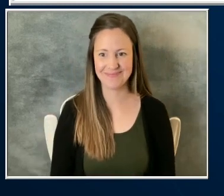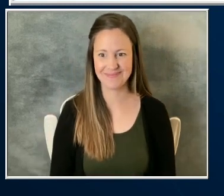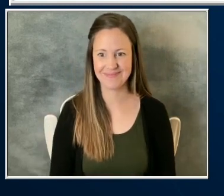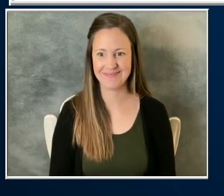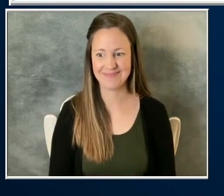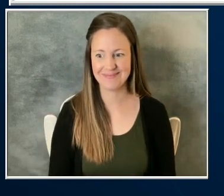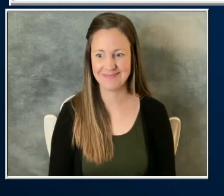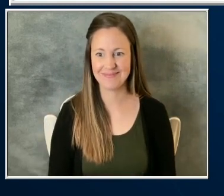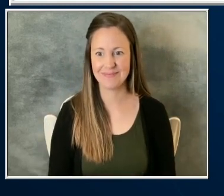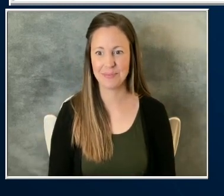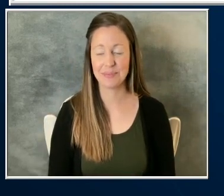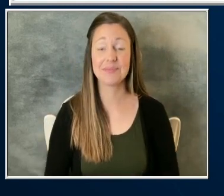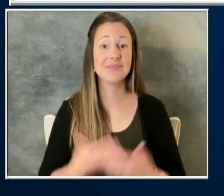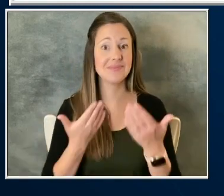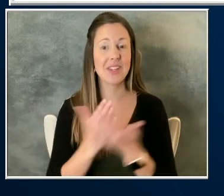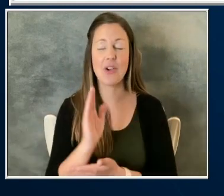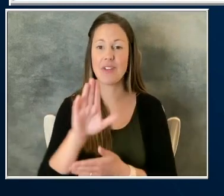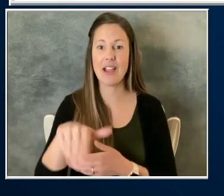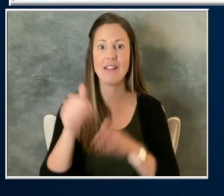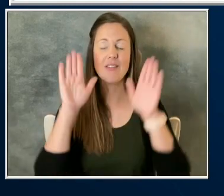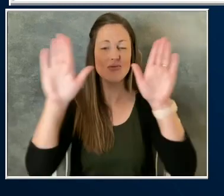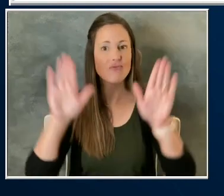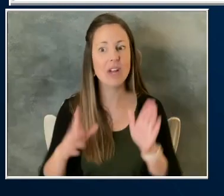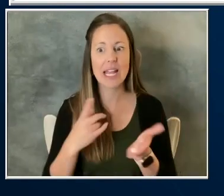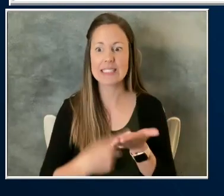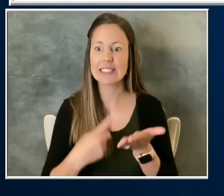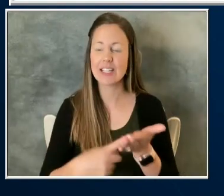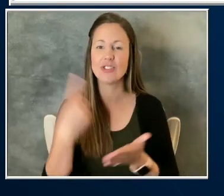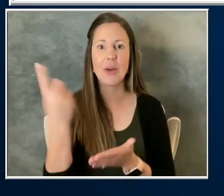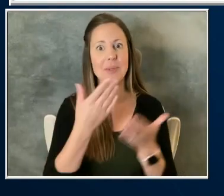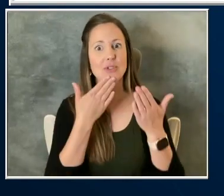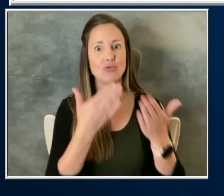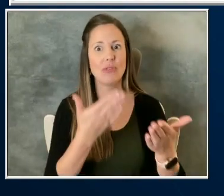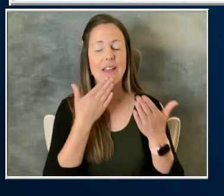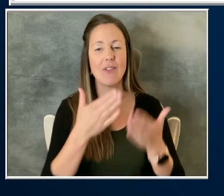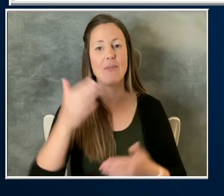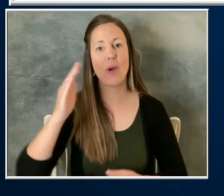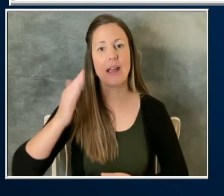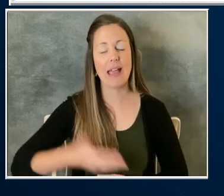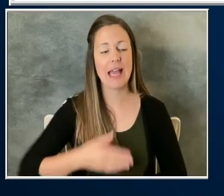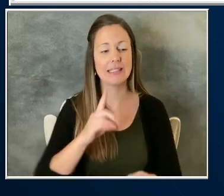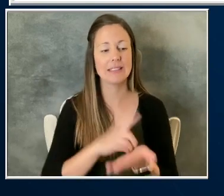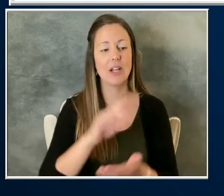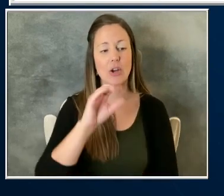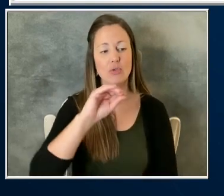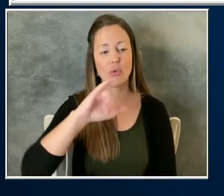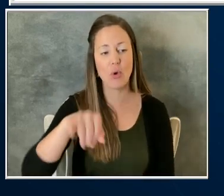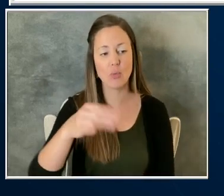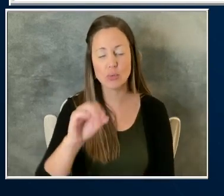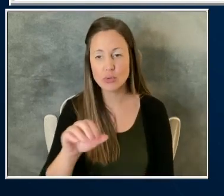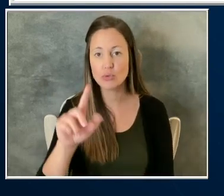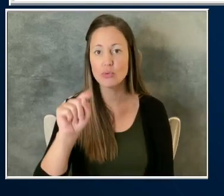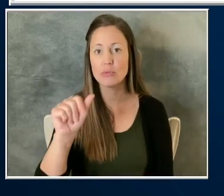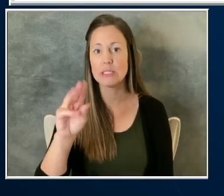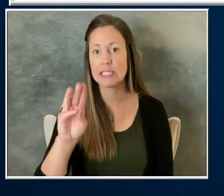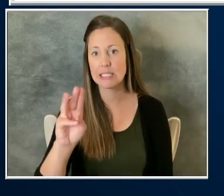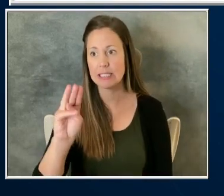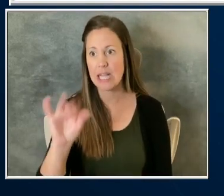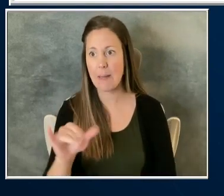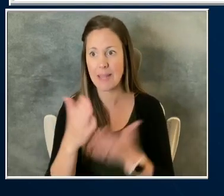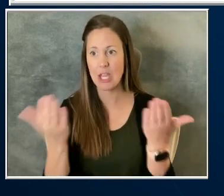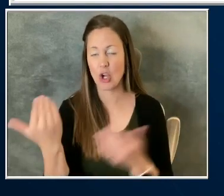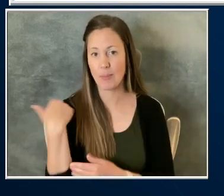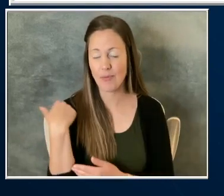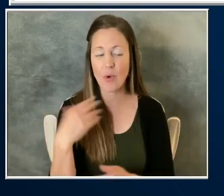right, this has been another great discussion here. I'm always grateful for our guests, Dr. Ojo and Tammy Peterman, who were here earlier talking about all of us, Dr. Holzberlein talking